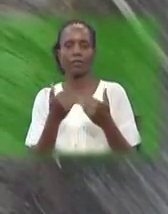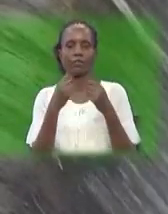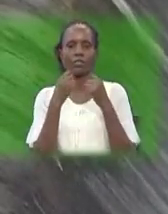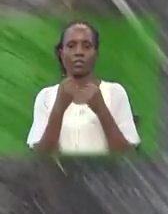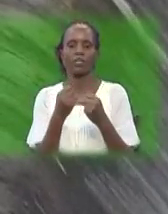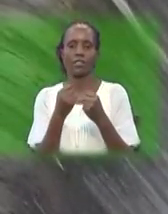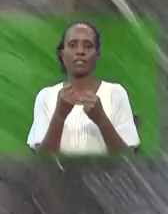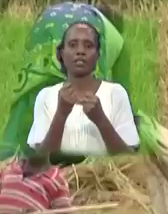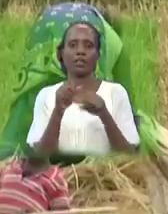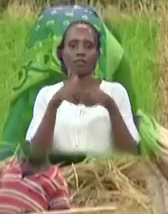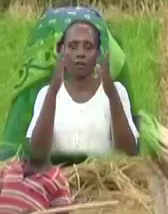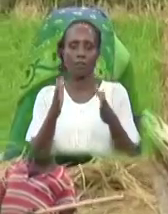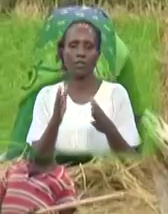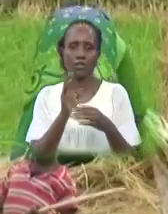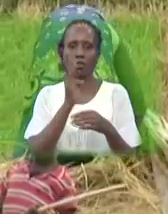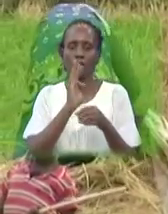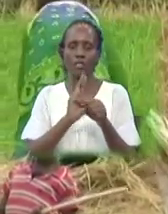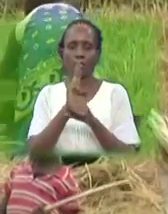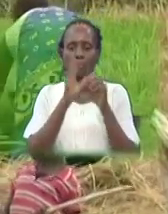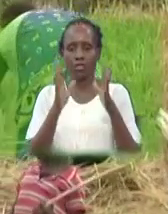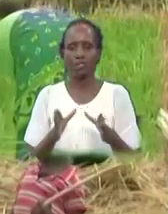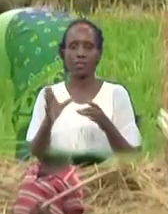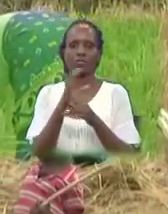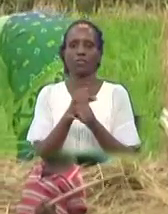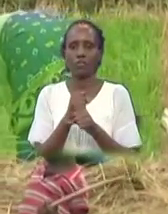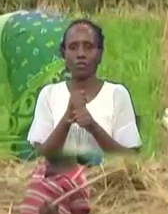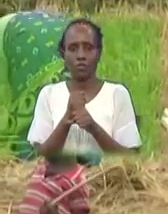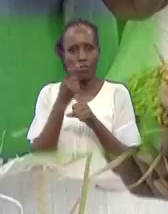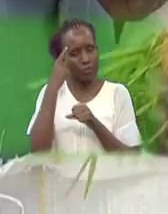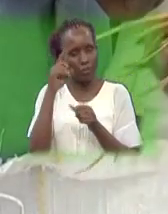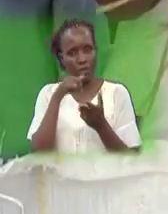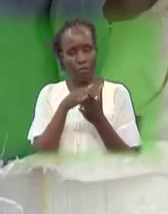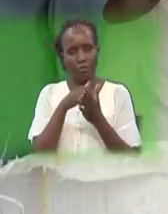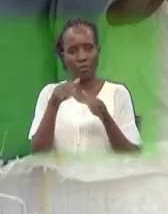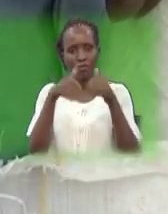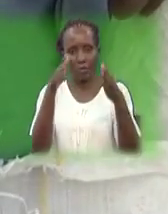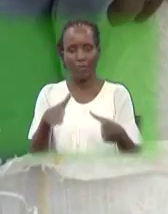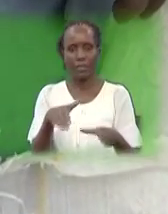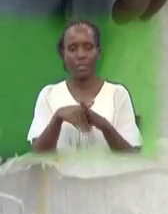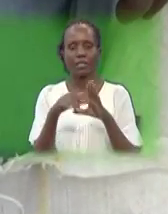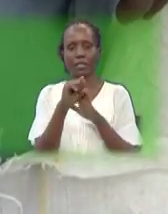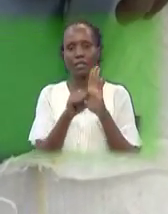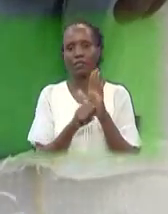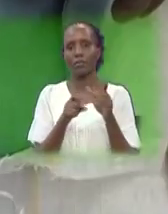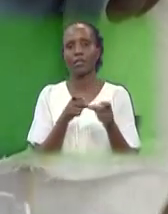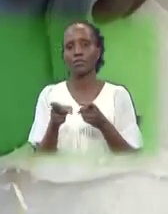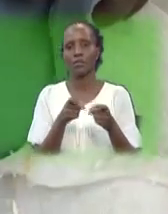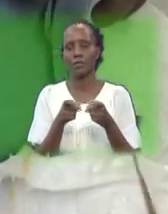of the Farmers' Water Users Association for the purpose of involving farmers in the scheme management.